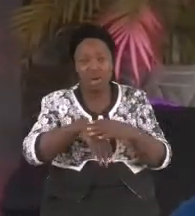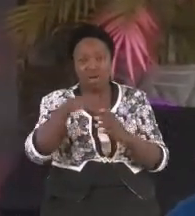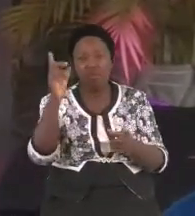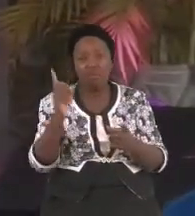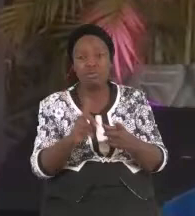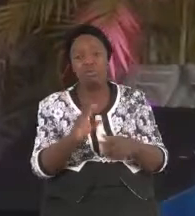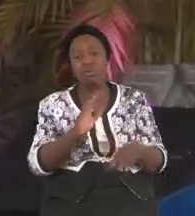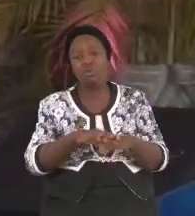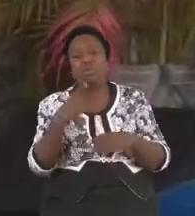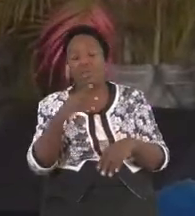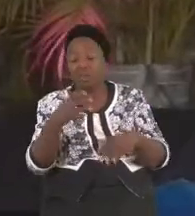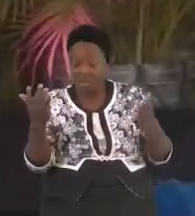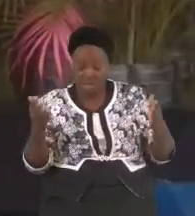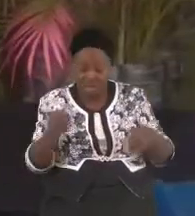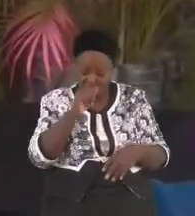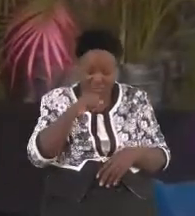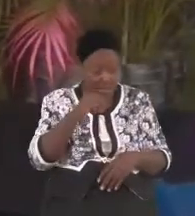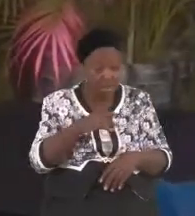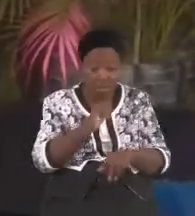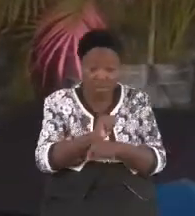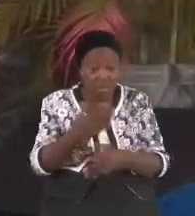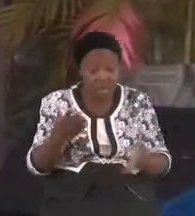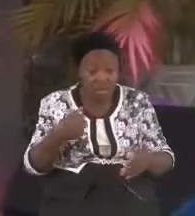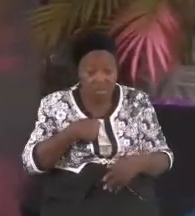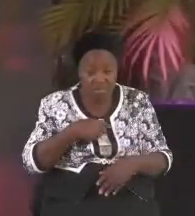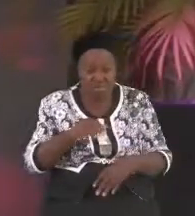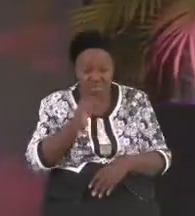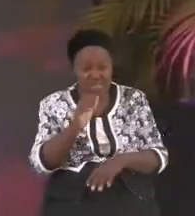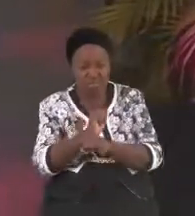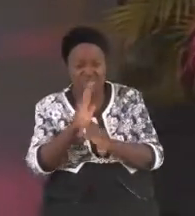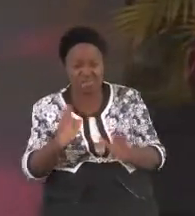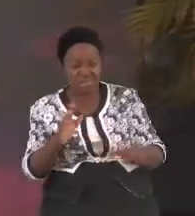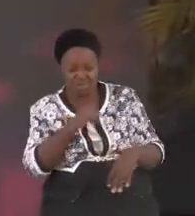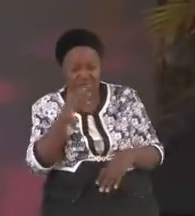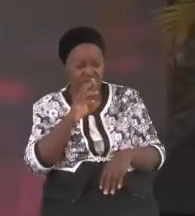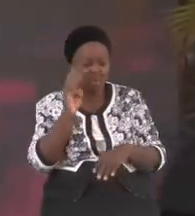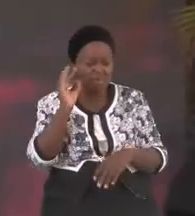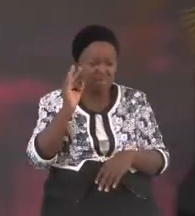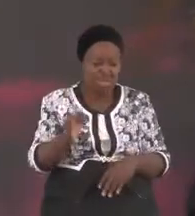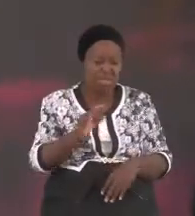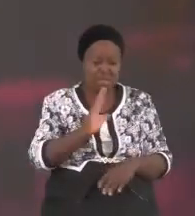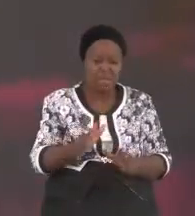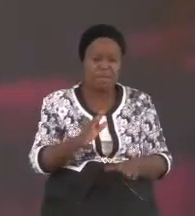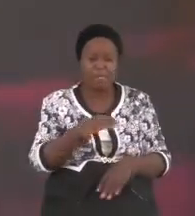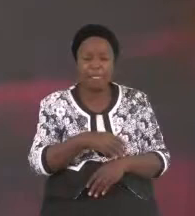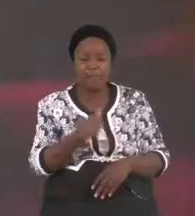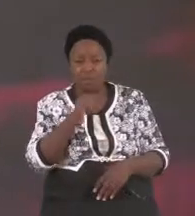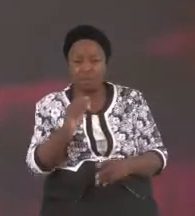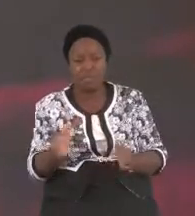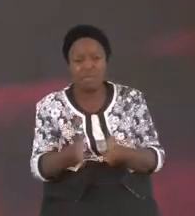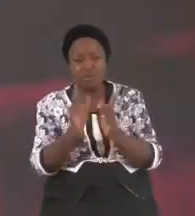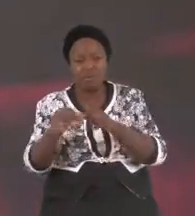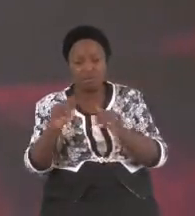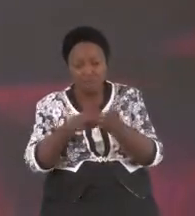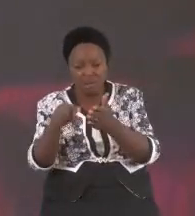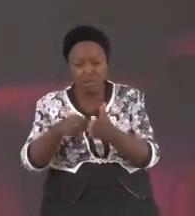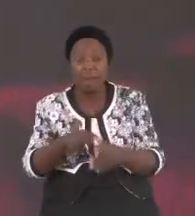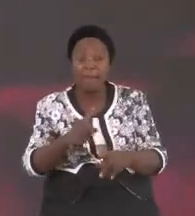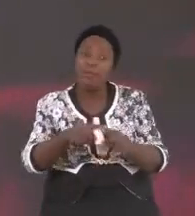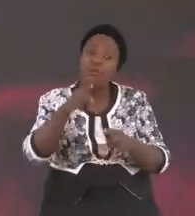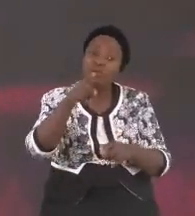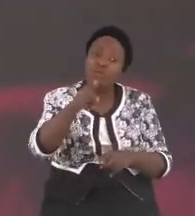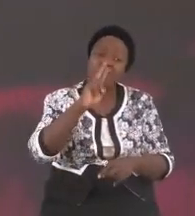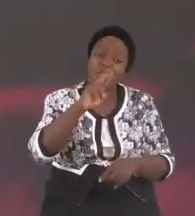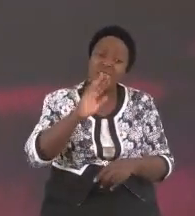I'm not a worker, I'm not a minister, I'm not appointed to do this or that. You're a child of God and you have been saved. That